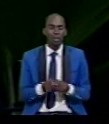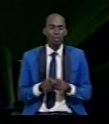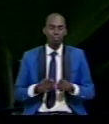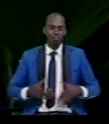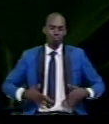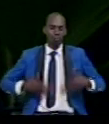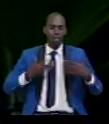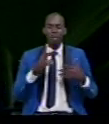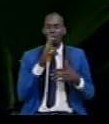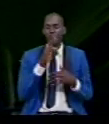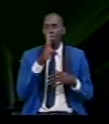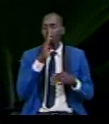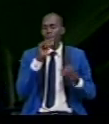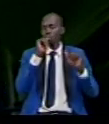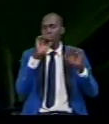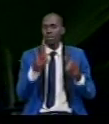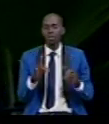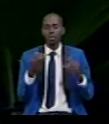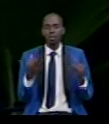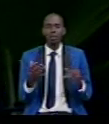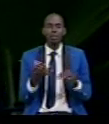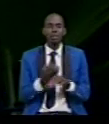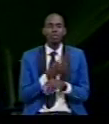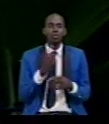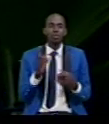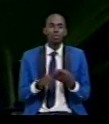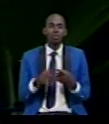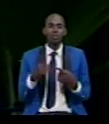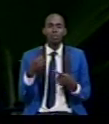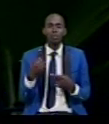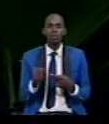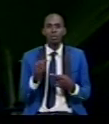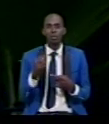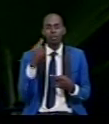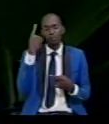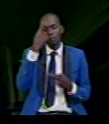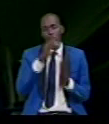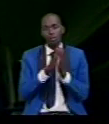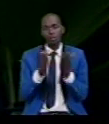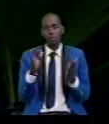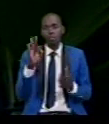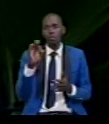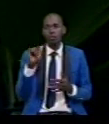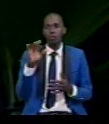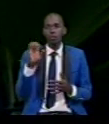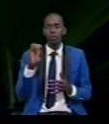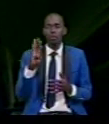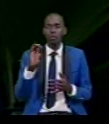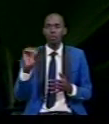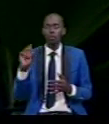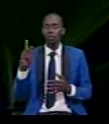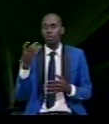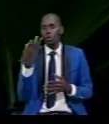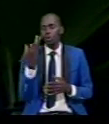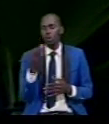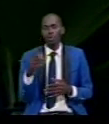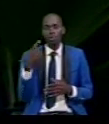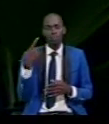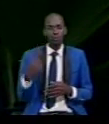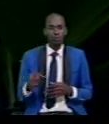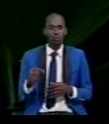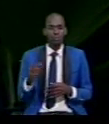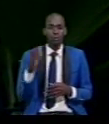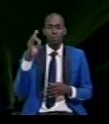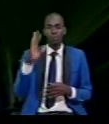We take you right now to the official Facebook page of the General Superintendent. Sister Miriam